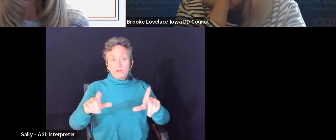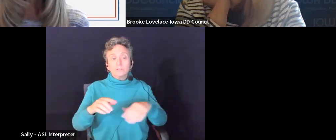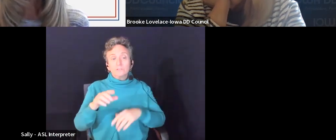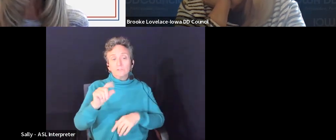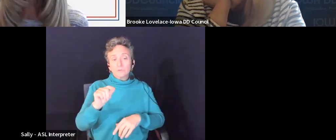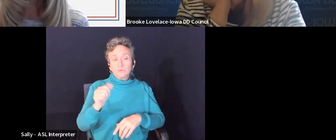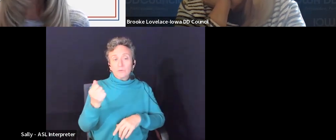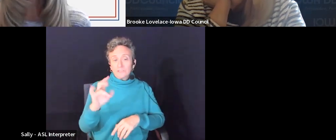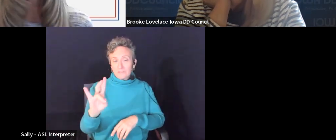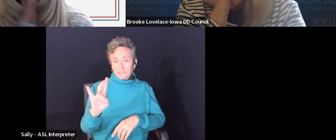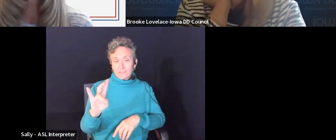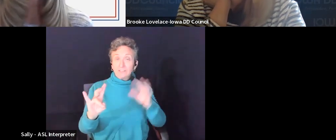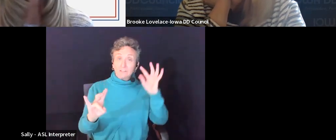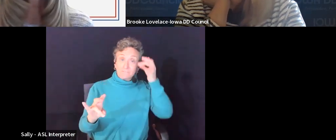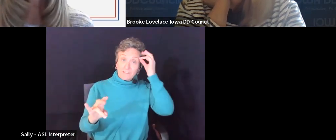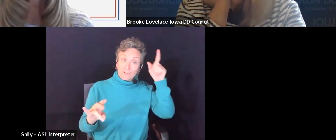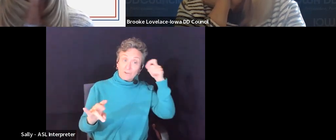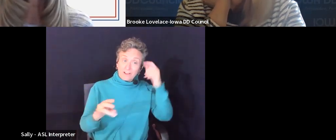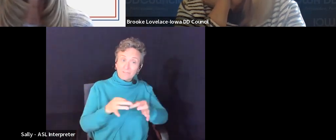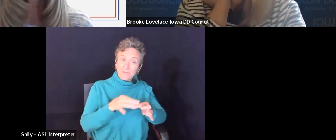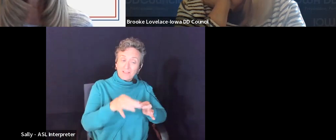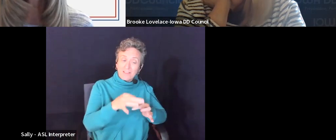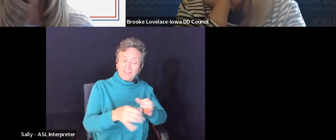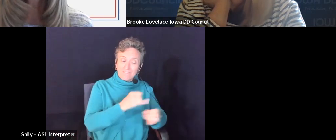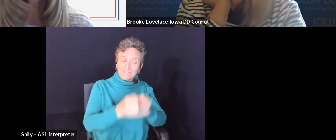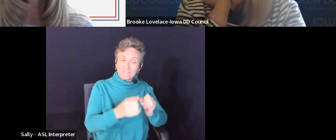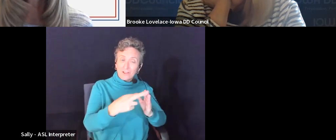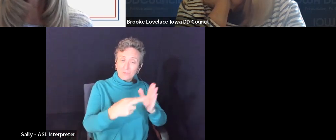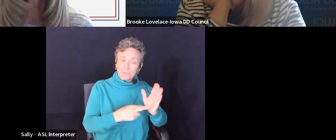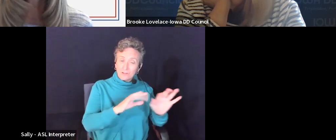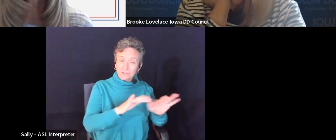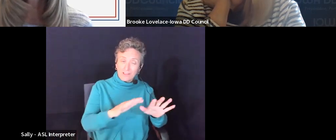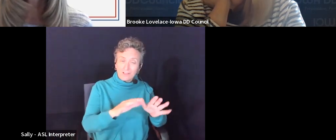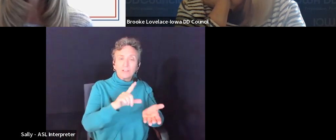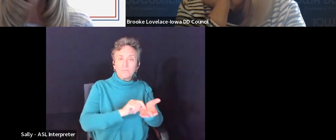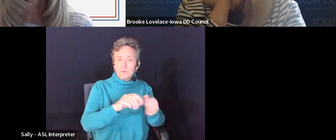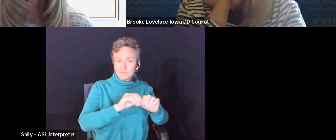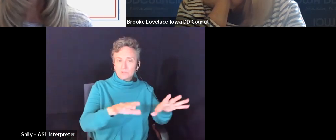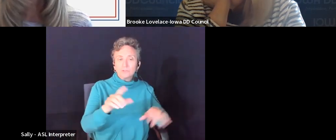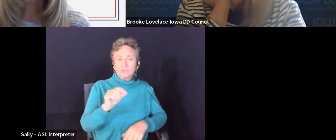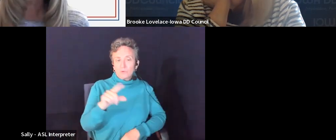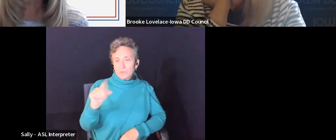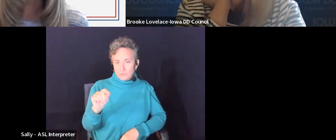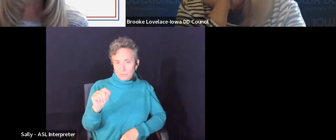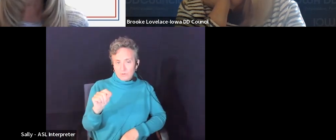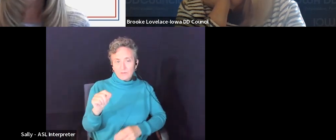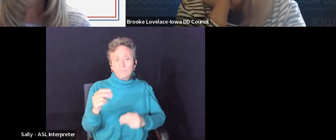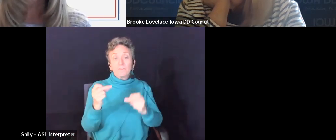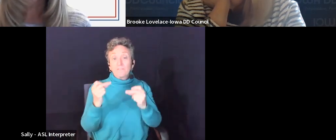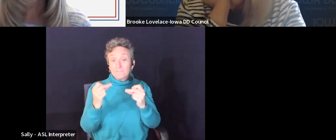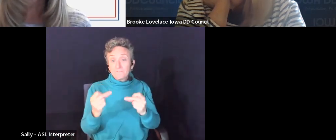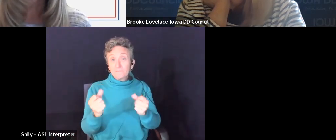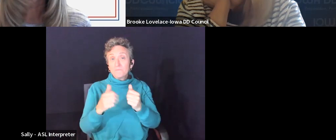It took the federal government a few years to get their final regulations. They published those in 2020, immediately